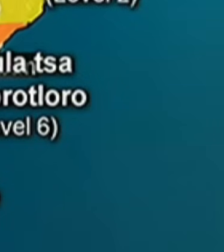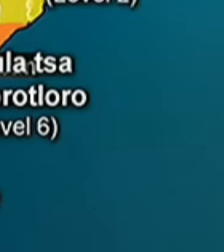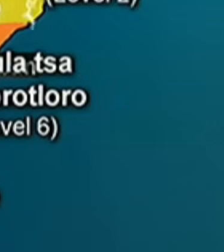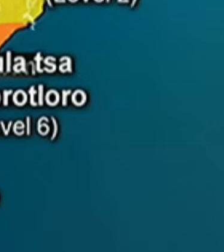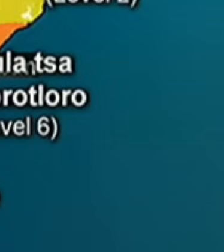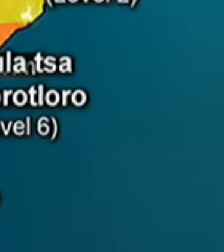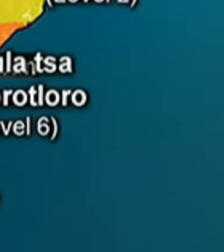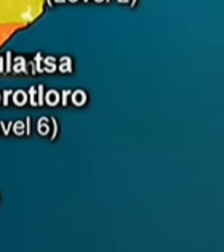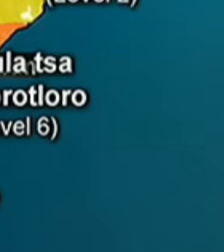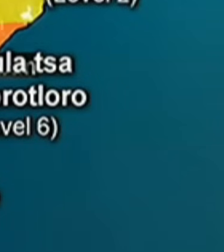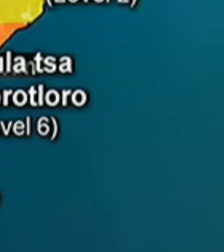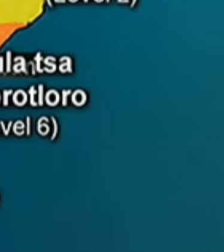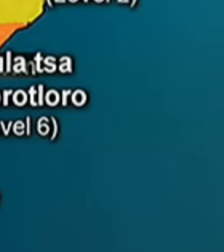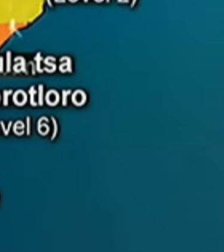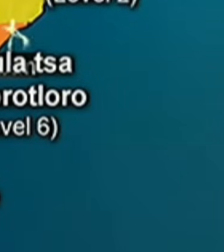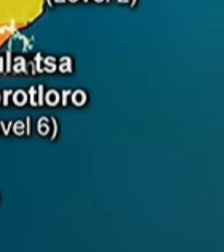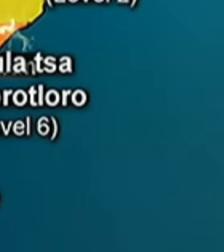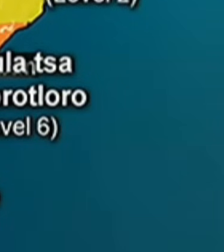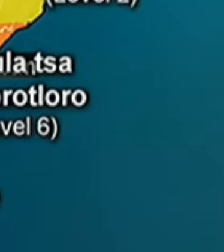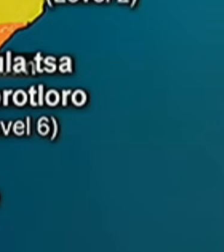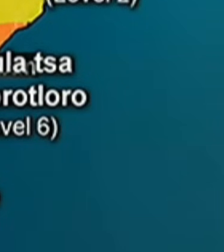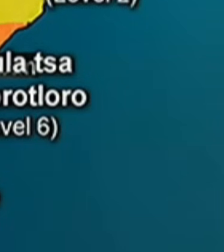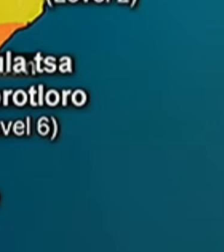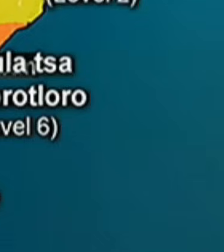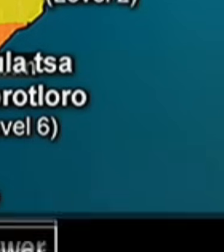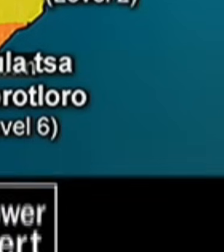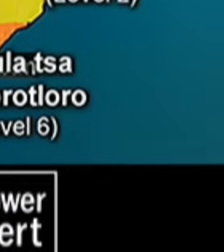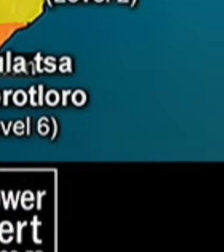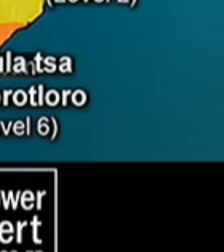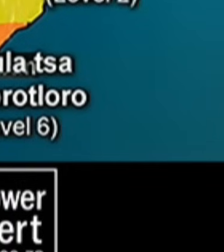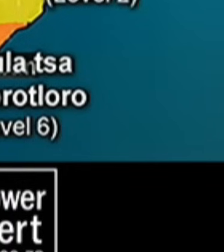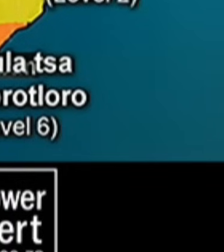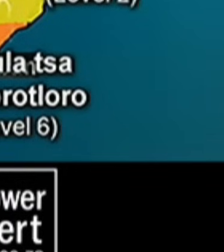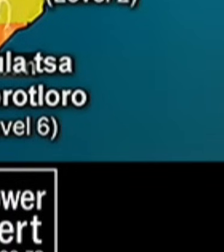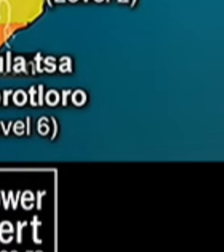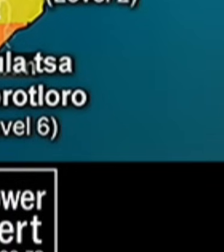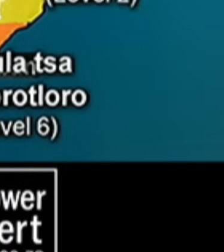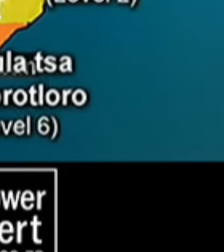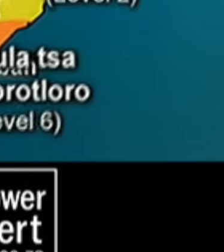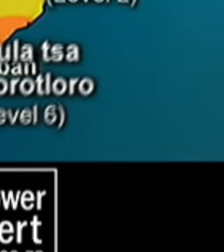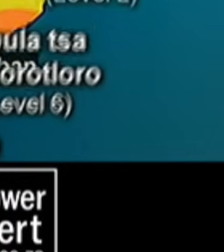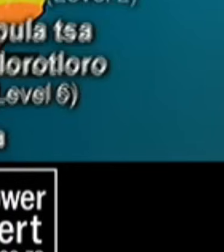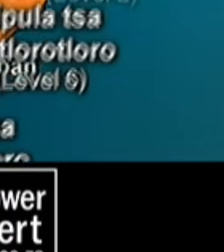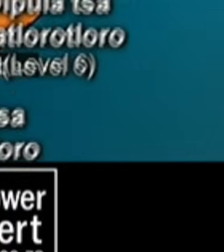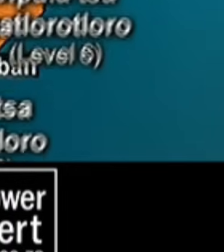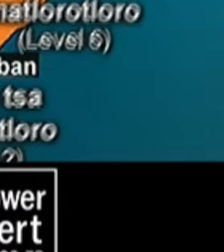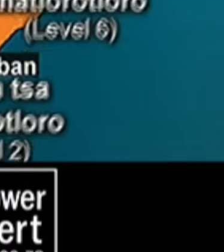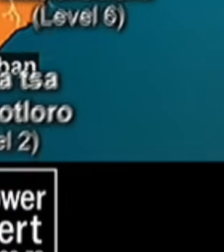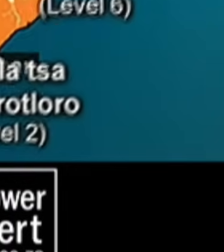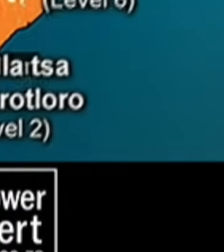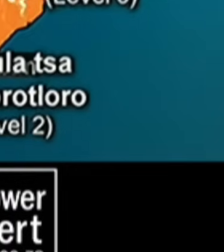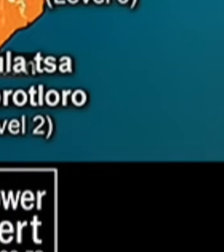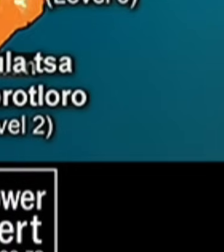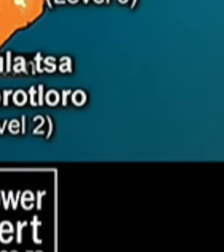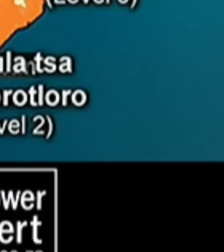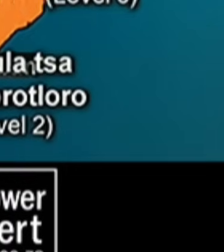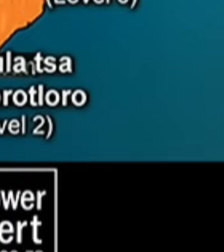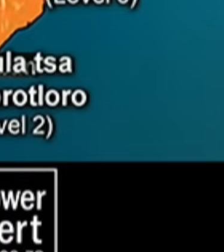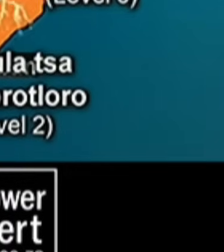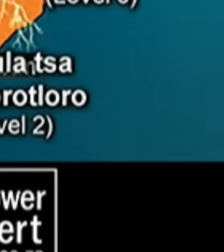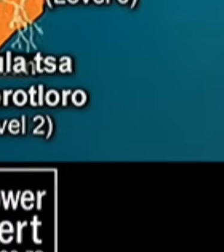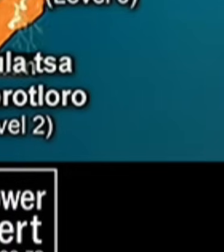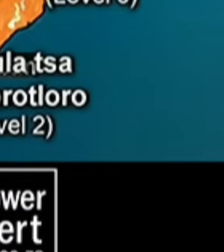o tsena bjalo ka dikarolong tša ka Freistata wa godimo ka dikarolong tša ka KwaZulu-Natal magašo a re hlokomeleng dipula tše re otleleng gabotse mebileng ya ka Afrika Borwa ba sa